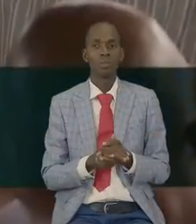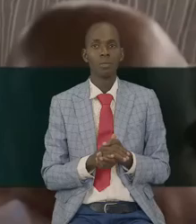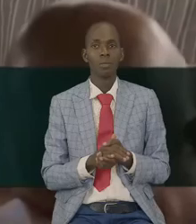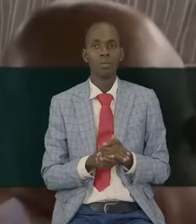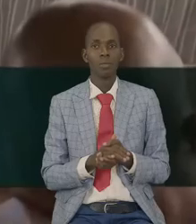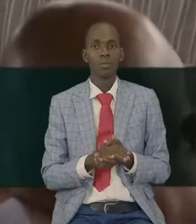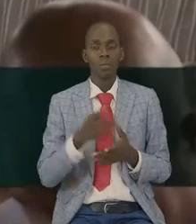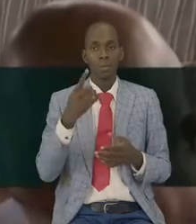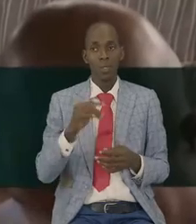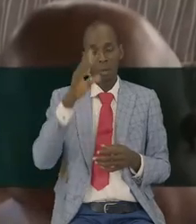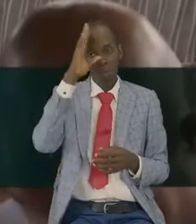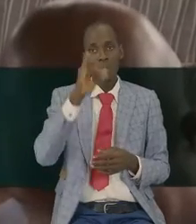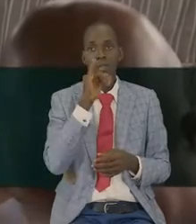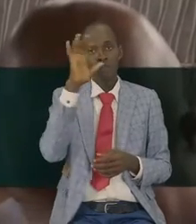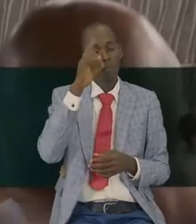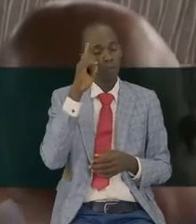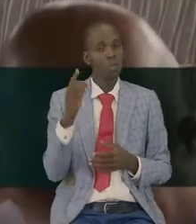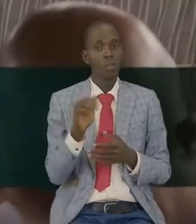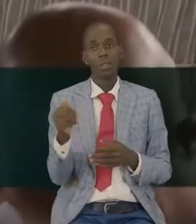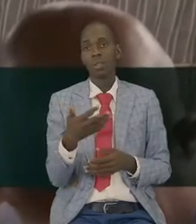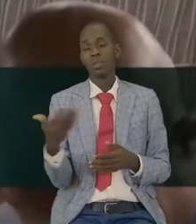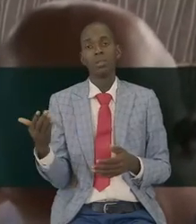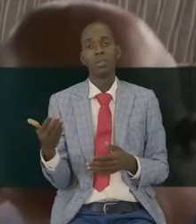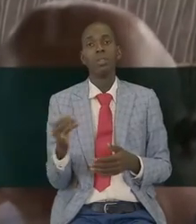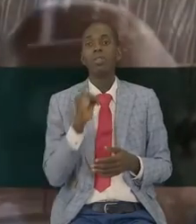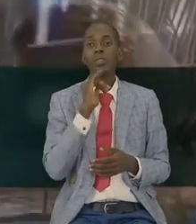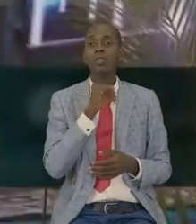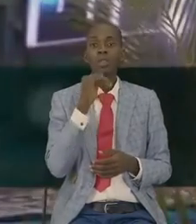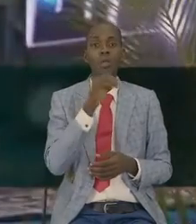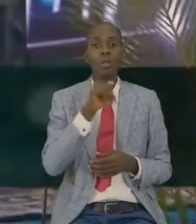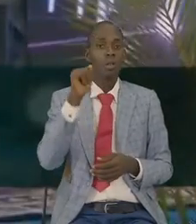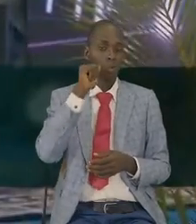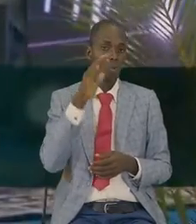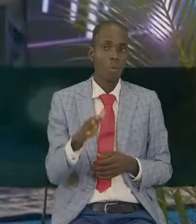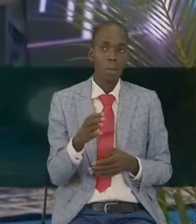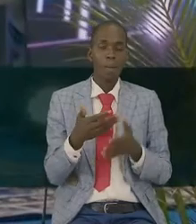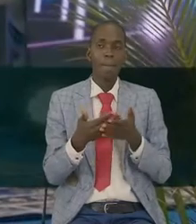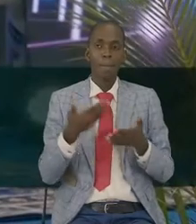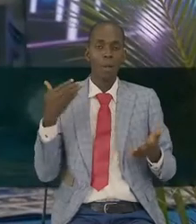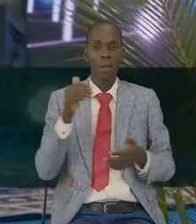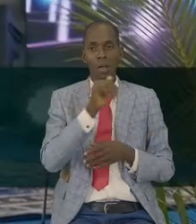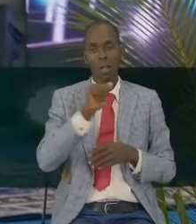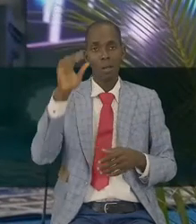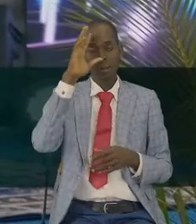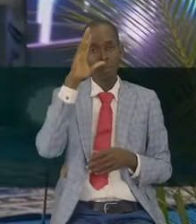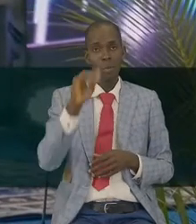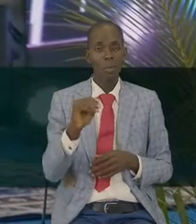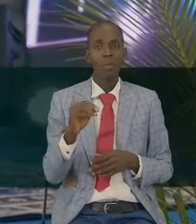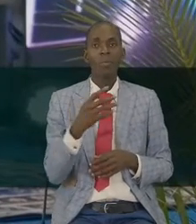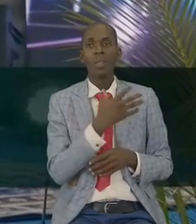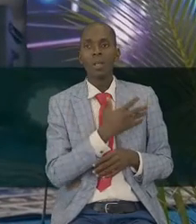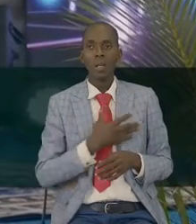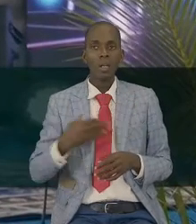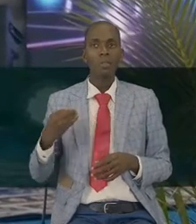man is looking for another thing. It's not, you know, a woman before a man. And the